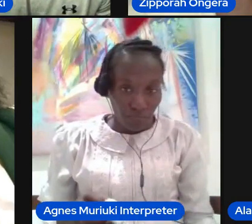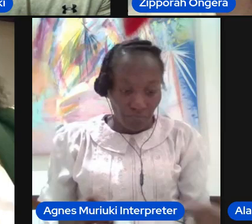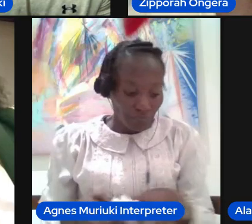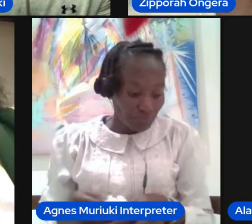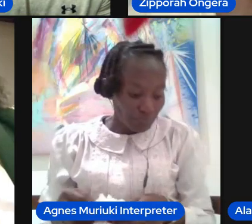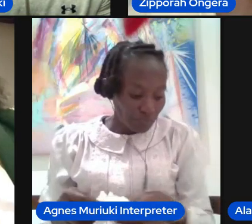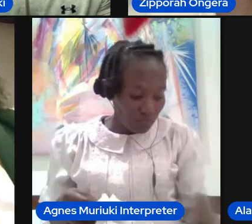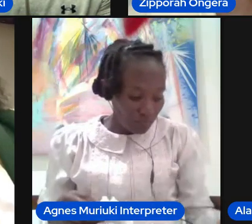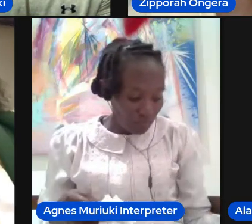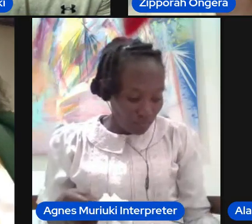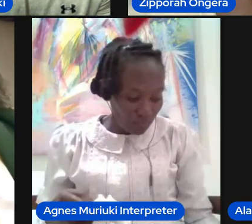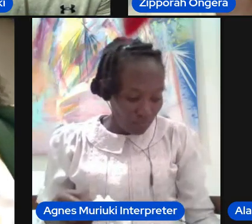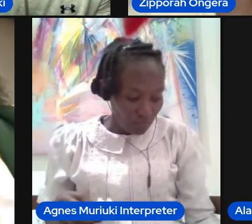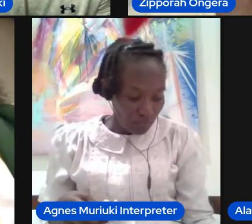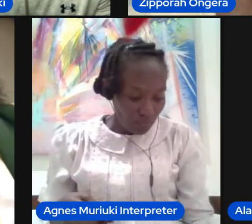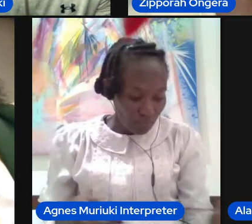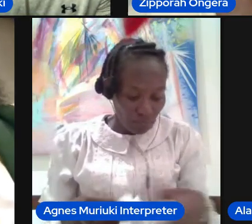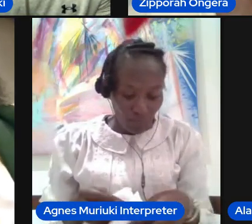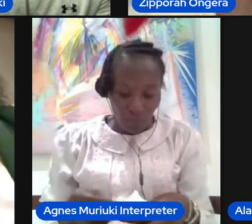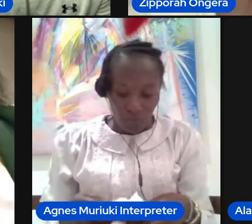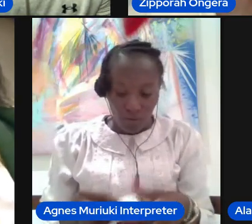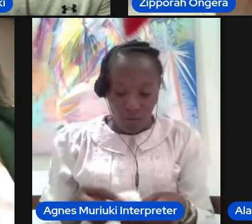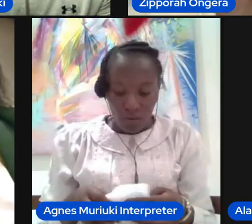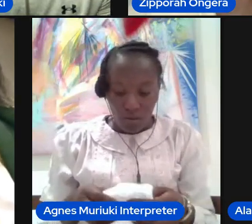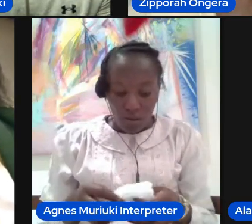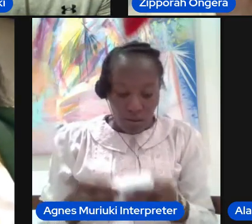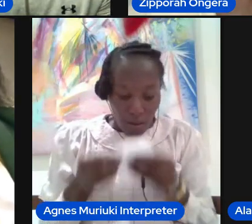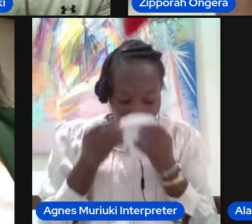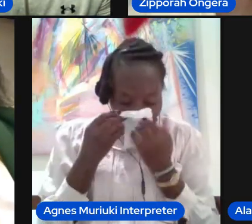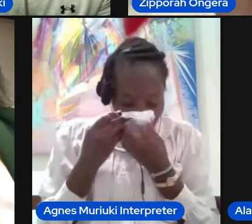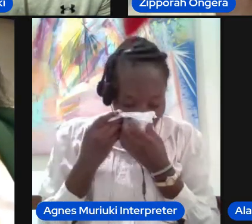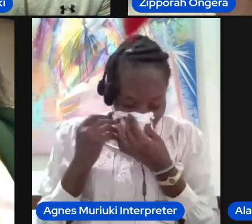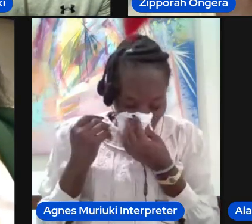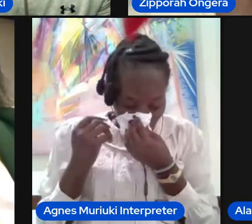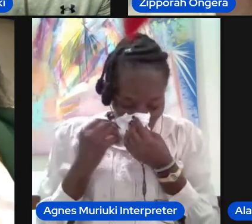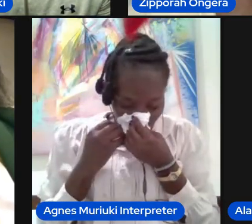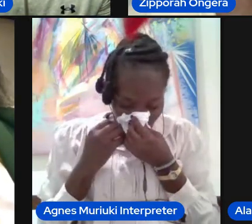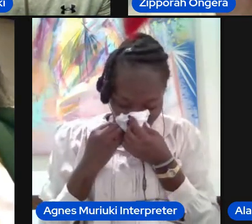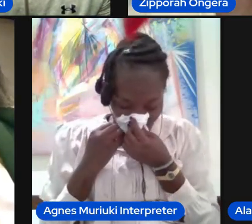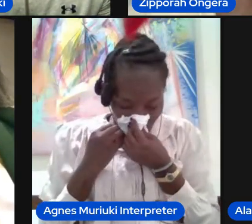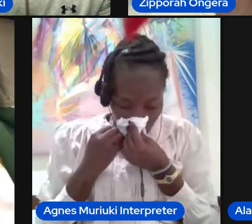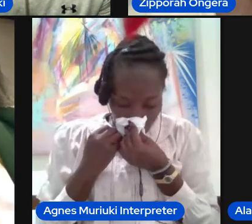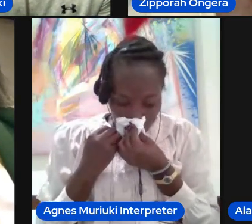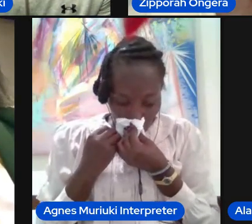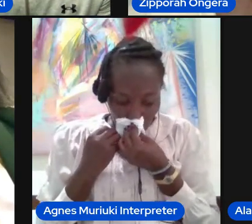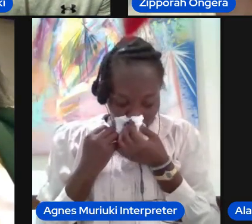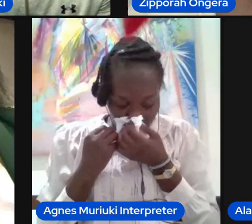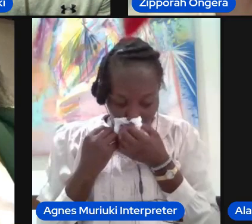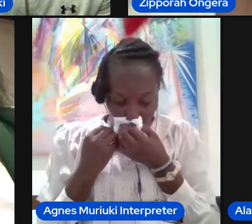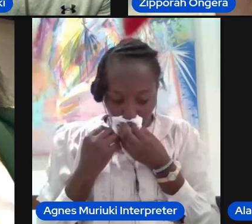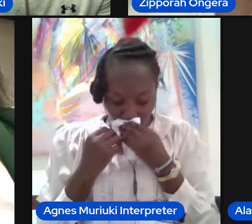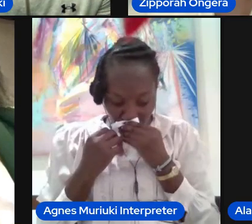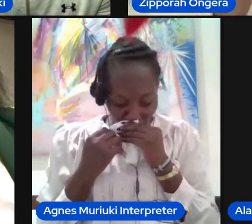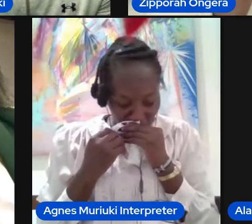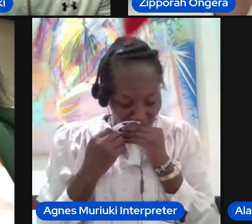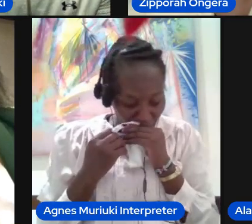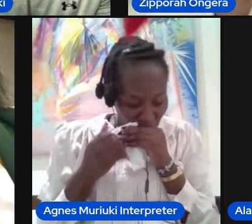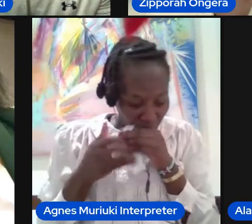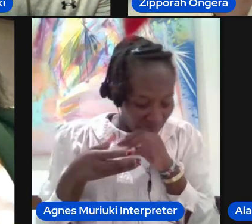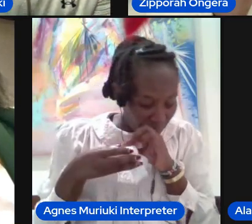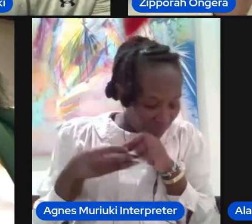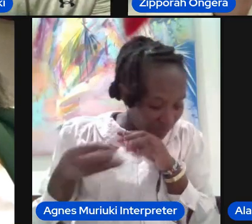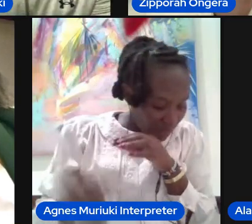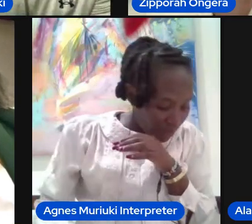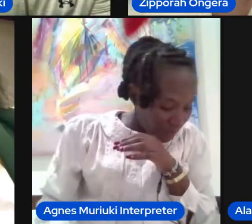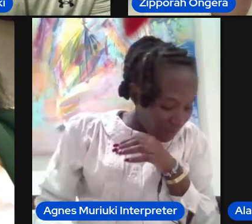let me an example of Zipporah. Zipporah talked about sometimes when she even goes to the to the salon, she's like, I will have to pay